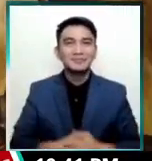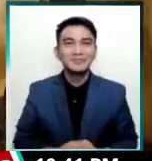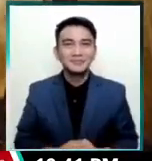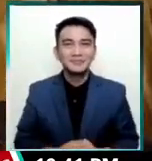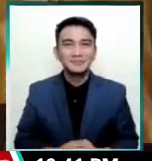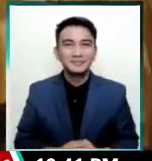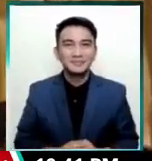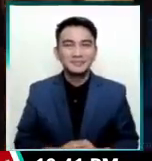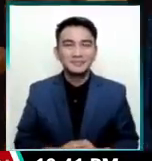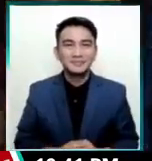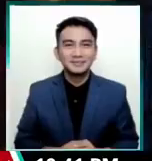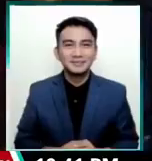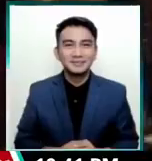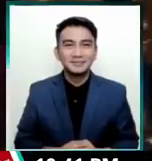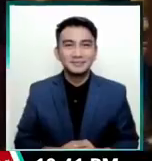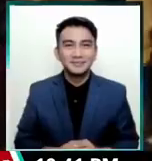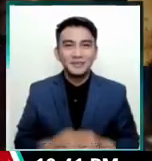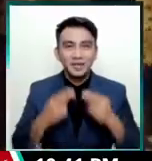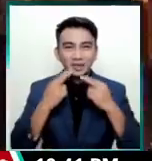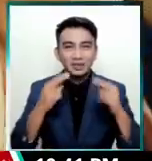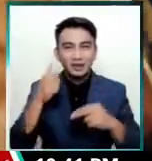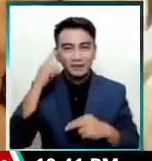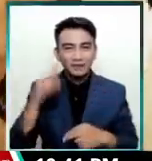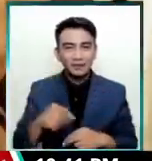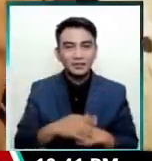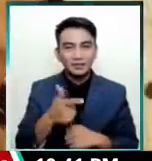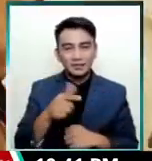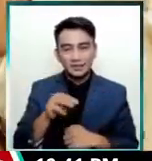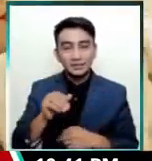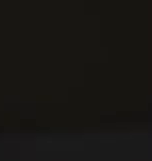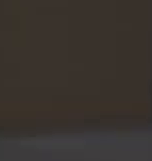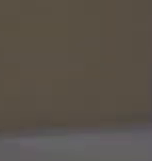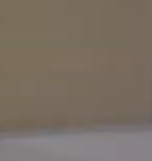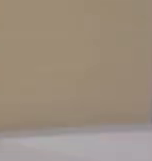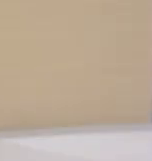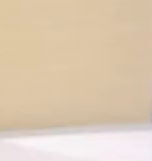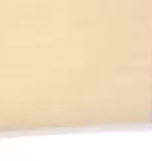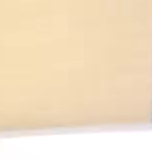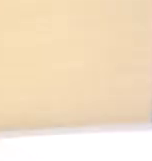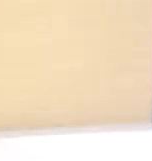yes integrated news